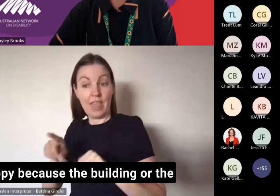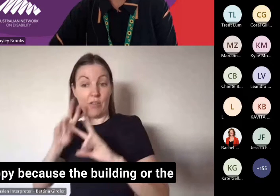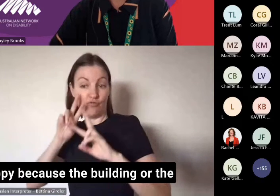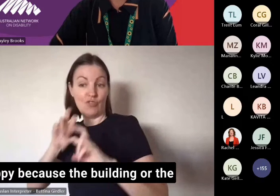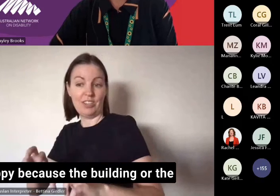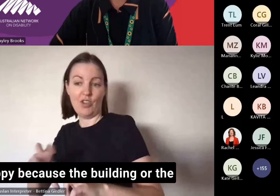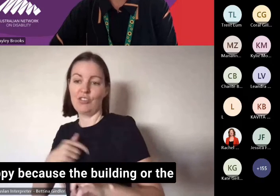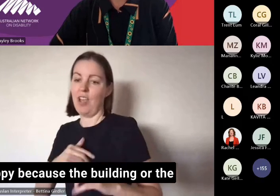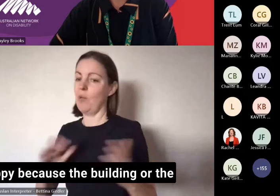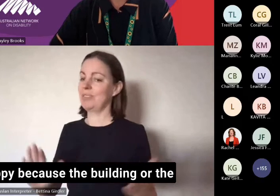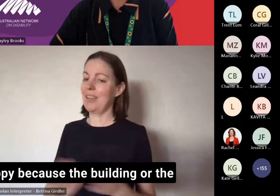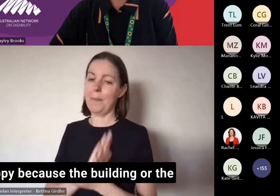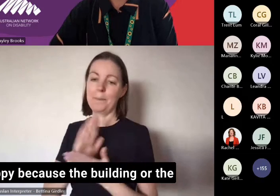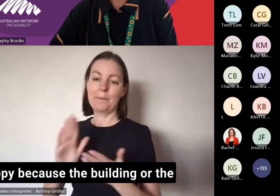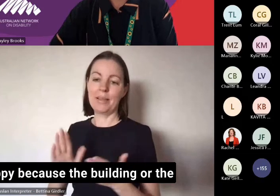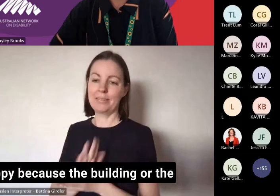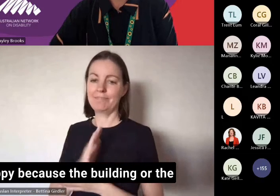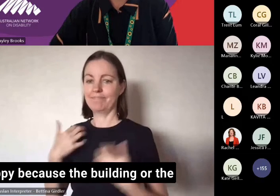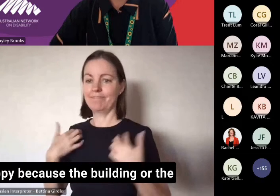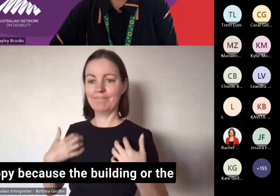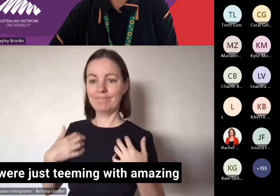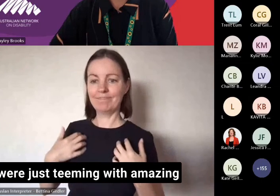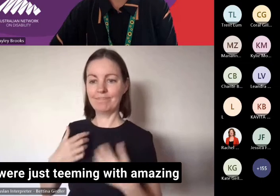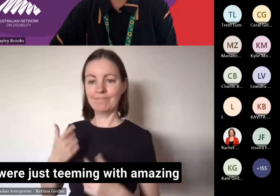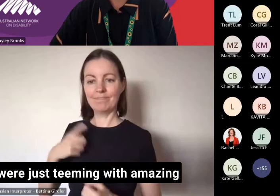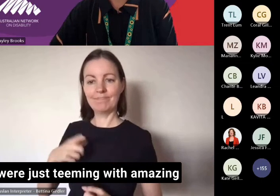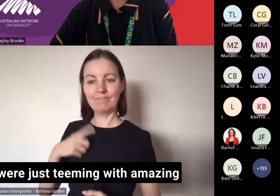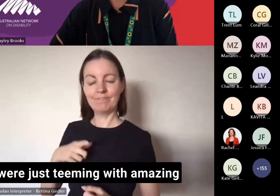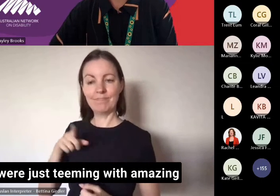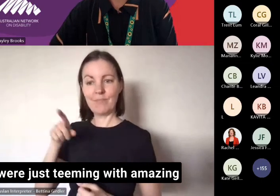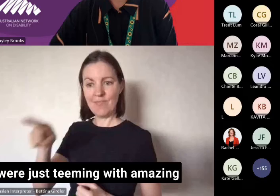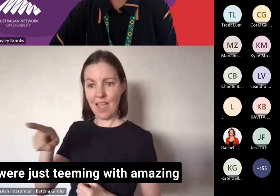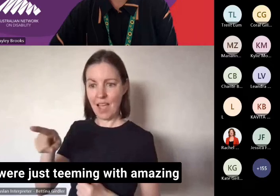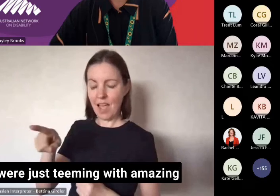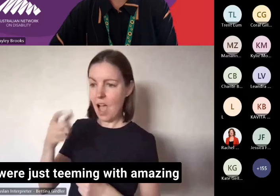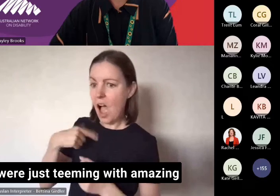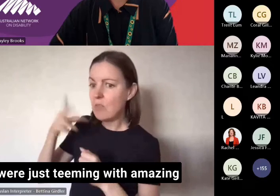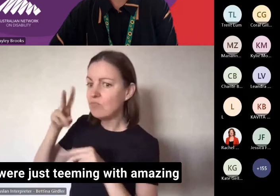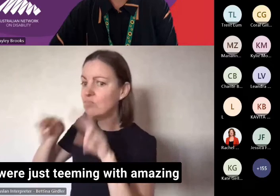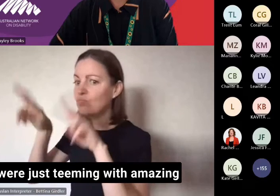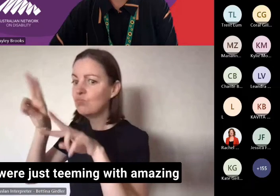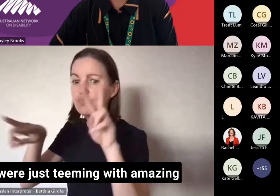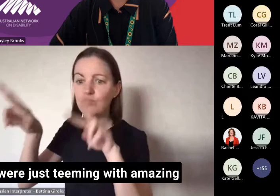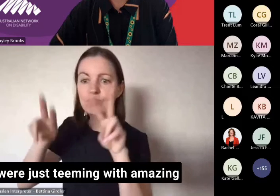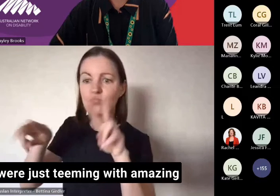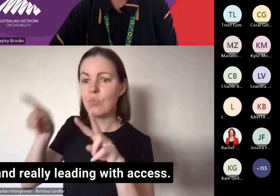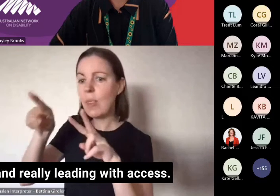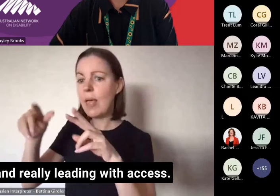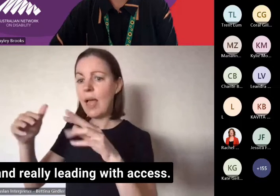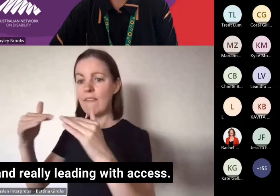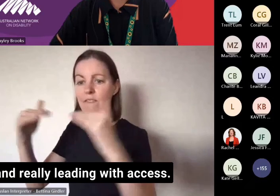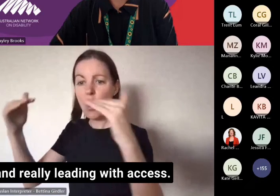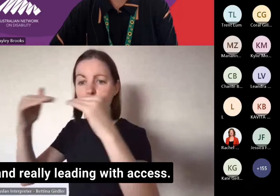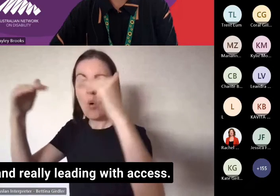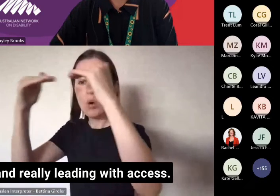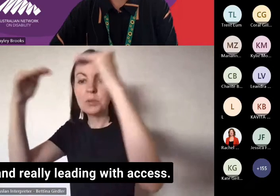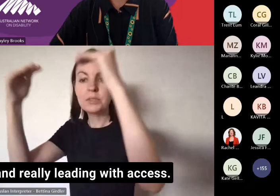happy because the building or the floors that I looked at were just teeming with amazing accessible